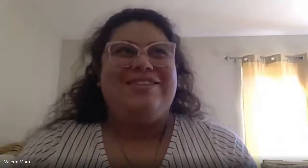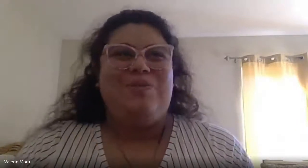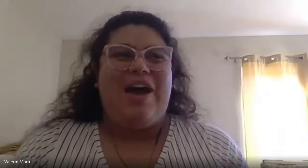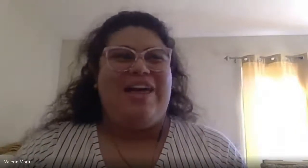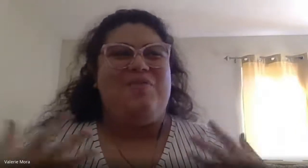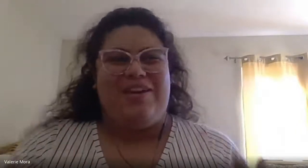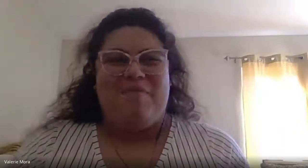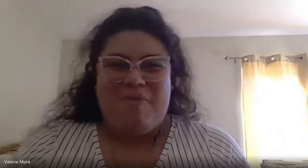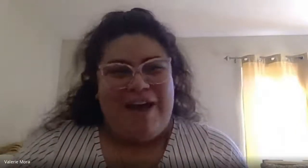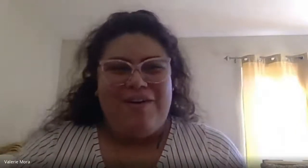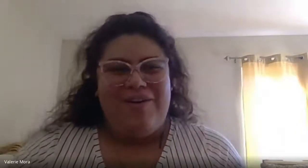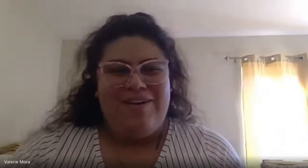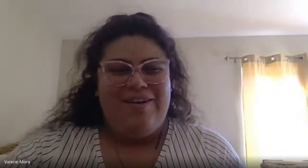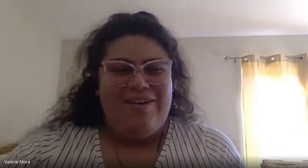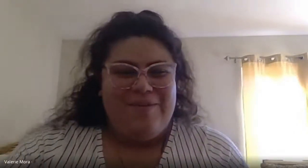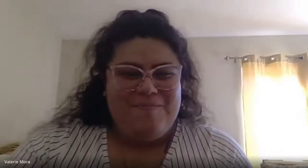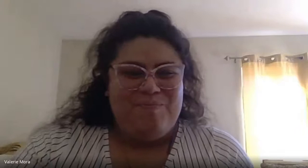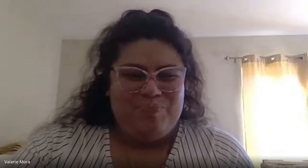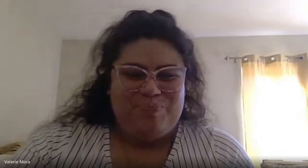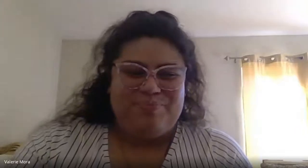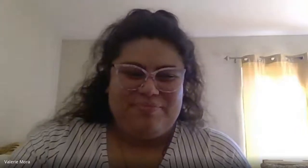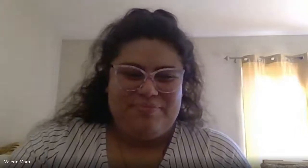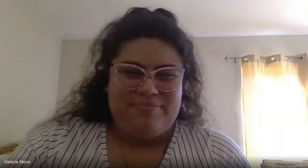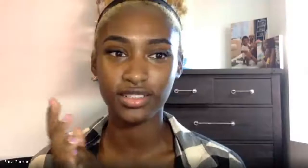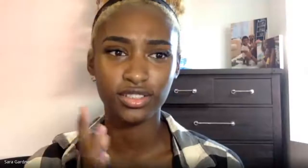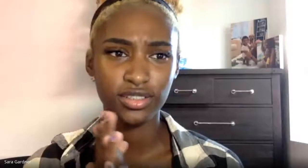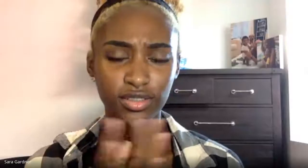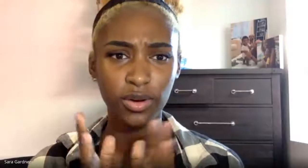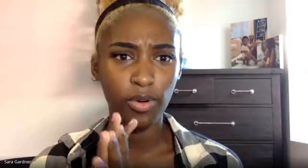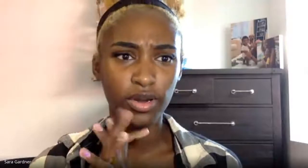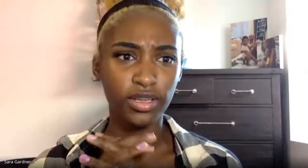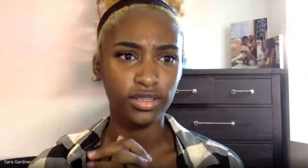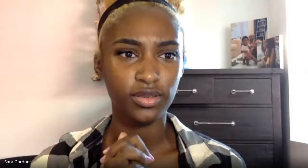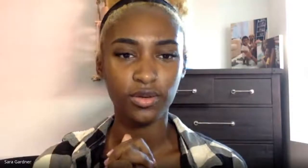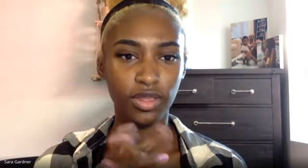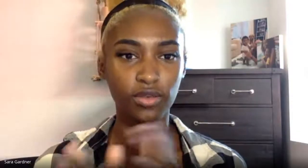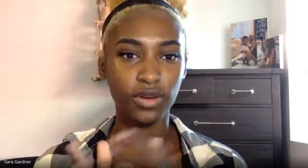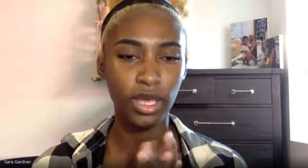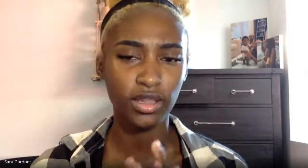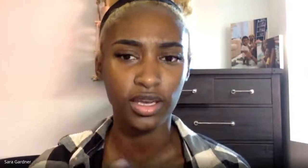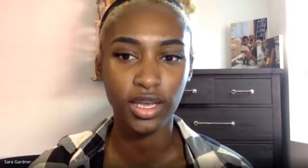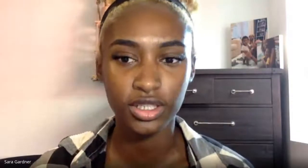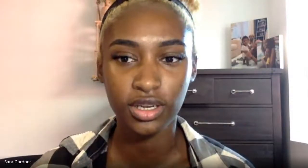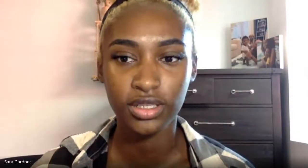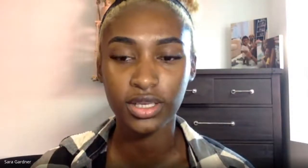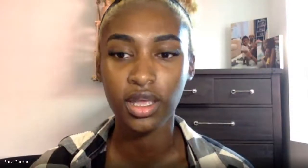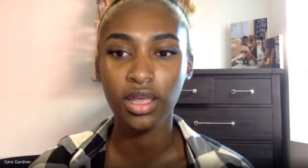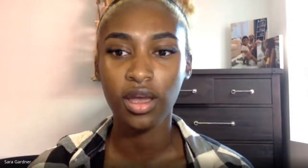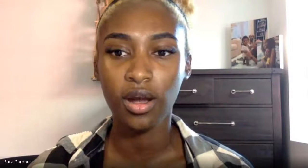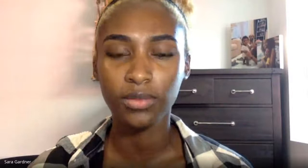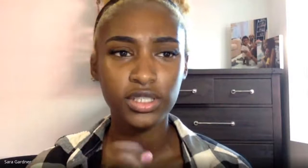makes sense why that would come about. Yes, that's actually so important too, and thank you for making that connection,